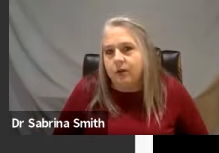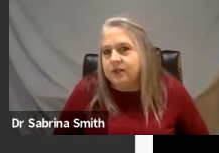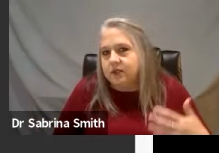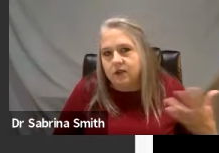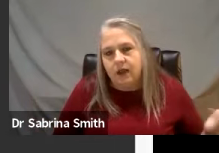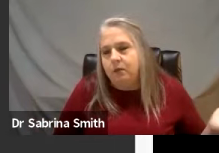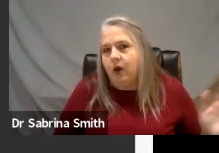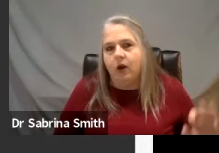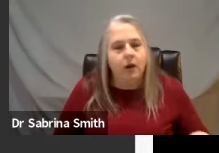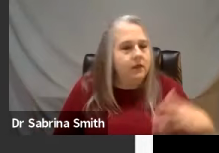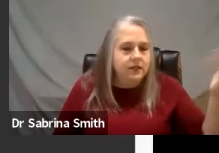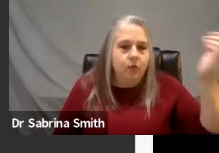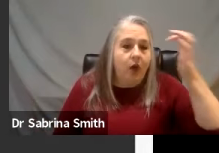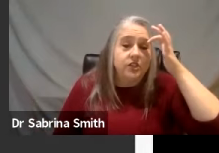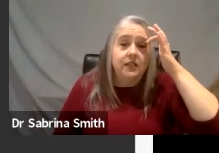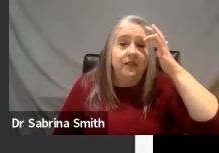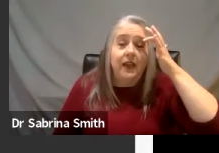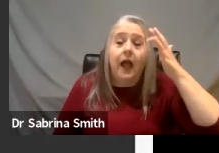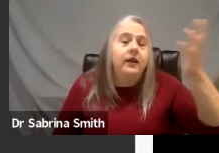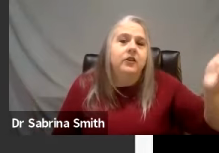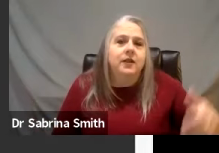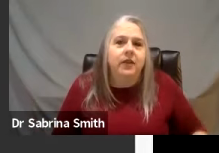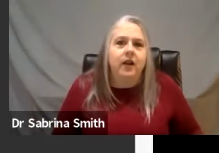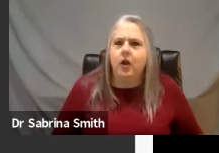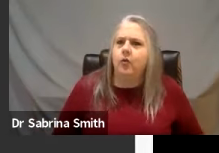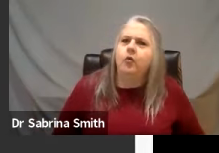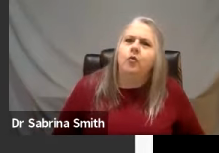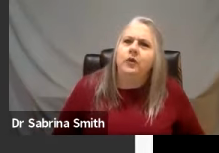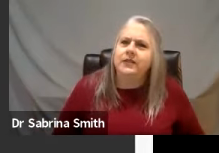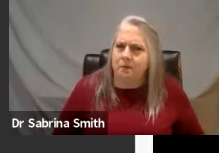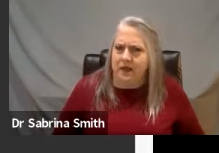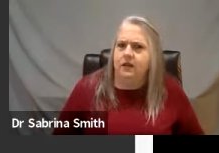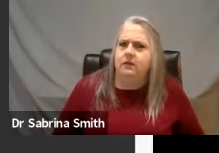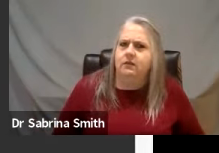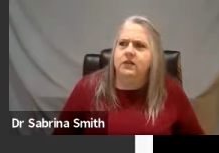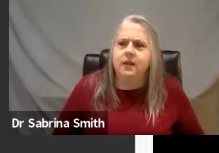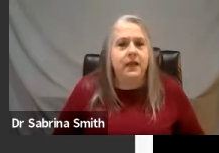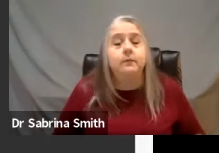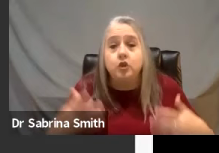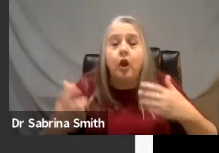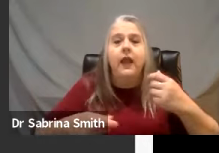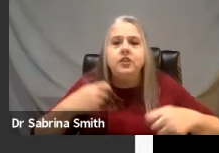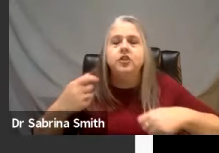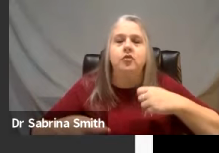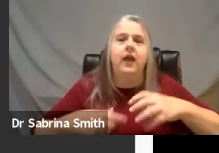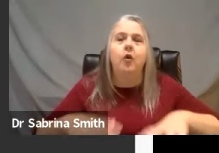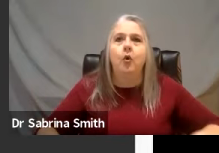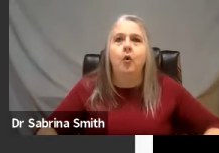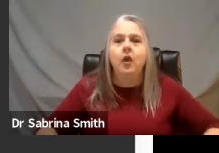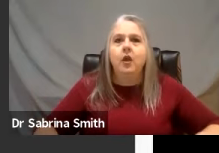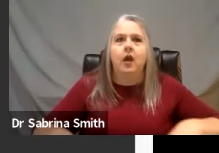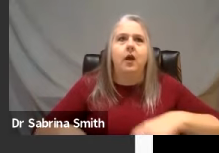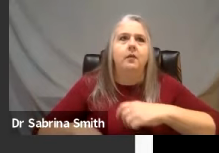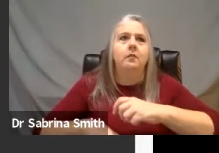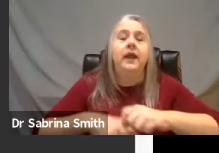the road, I'm listening to NPR, watching TV, I'll hear something and I'll go, oh, what does that mean? What does that mean? I'm trying to do that